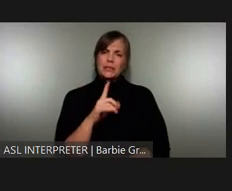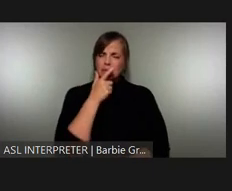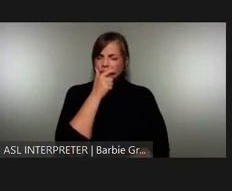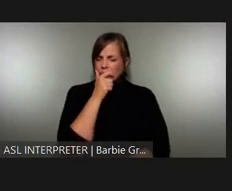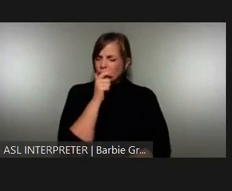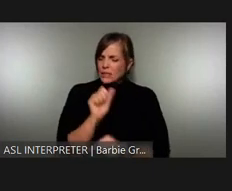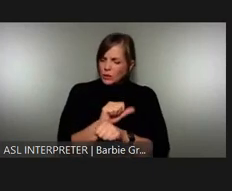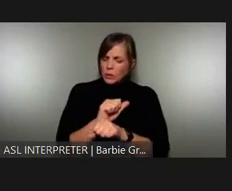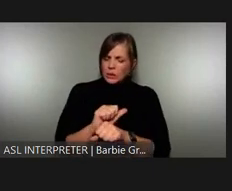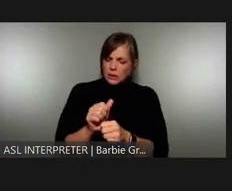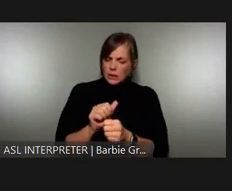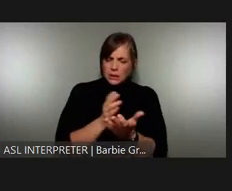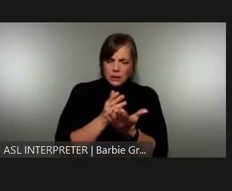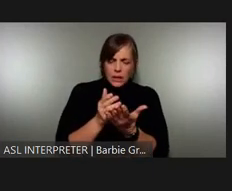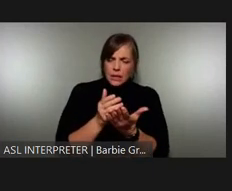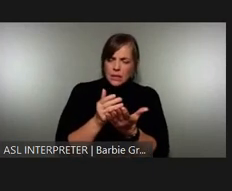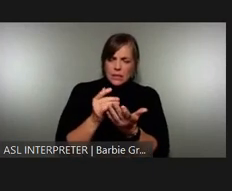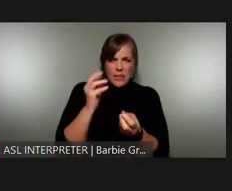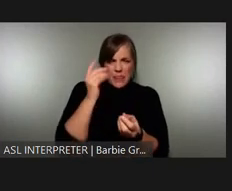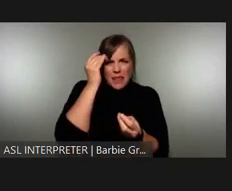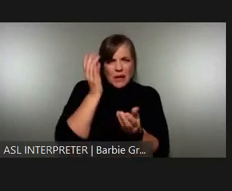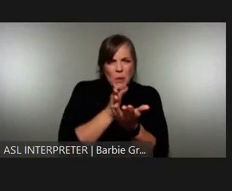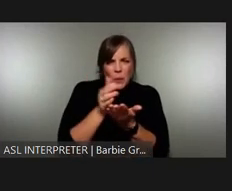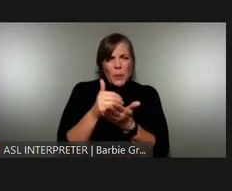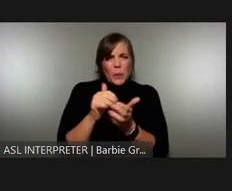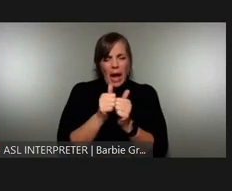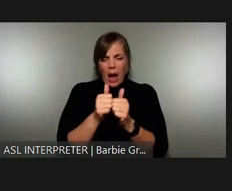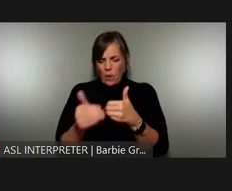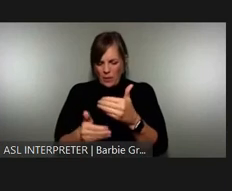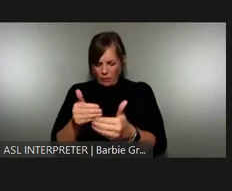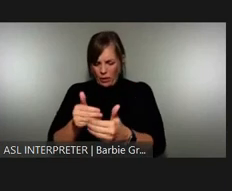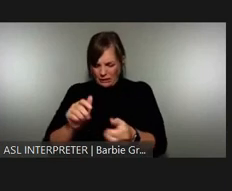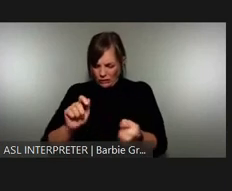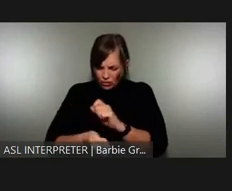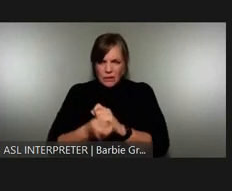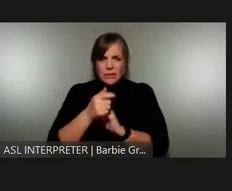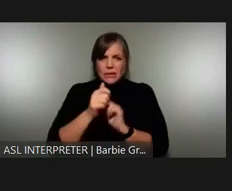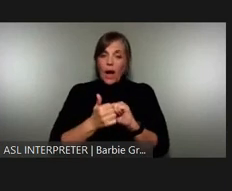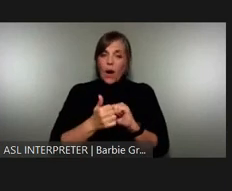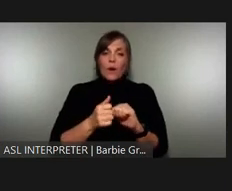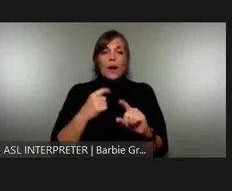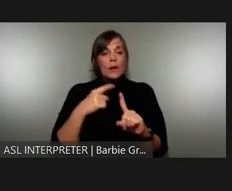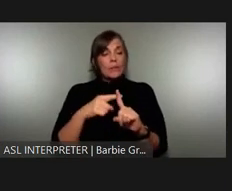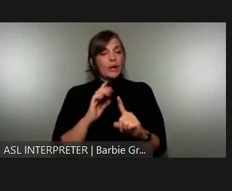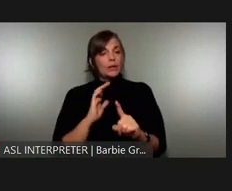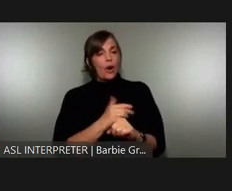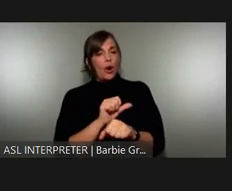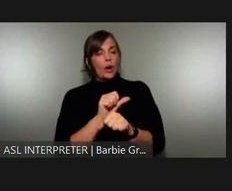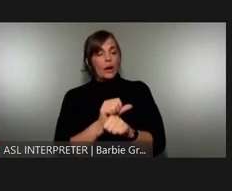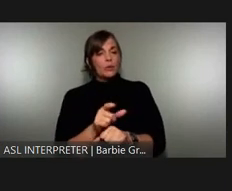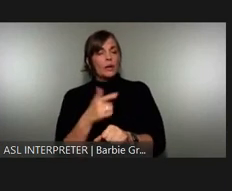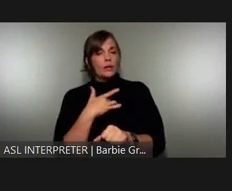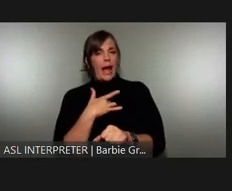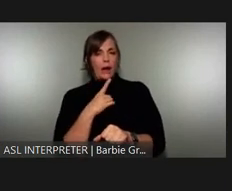how do we go about changing the processes that are in place, but we also needed to create ownership amongst our employees to get them